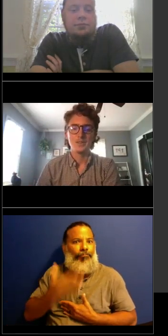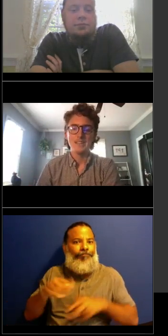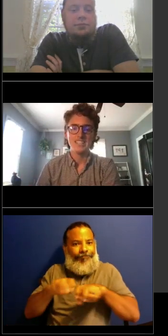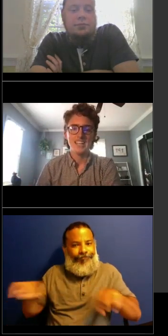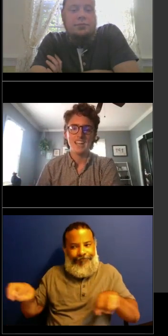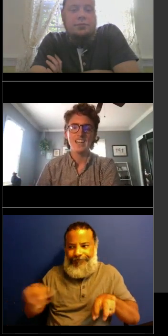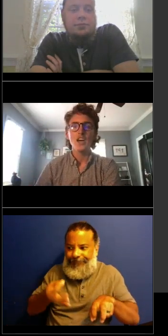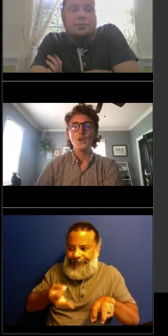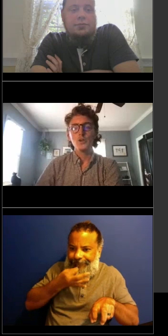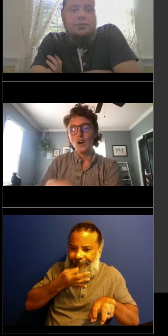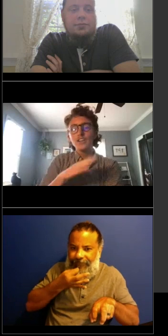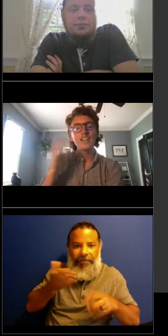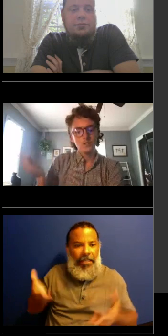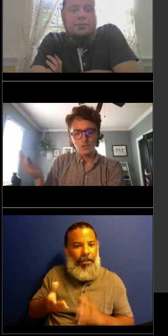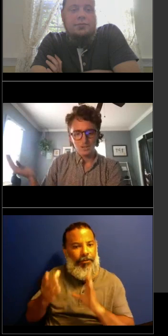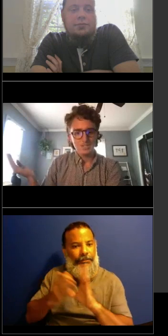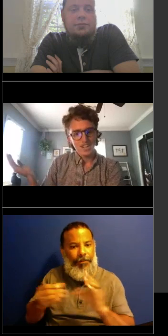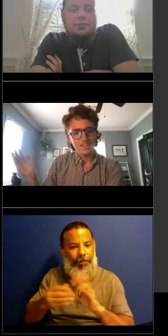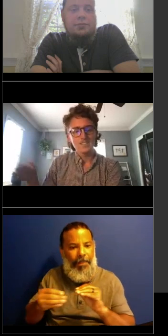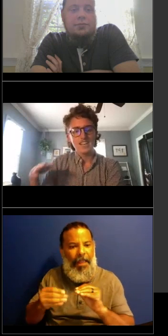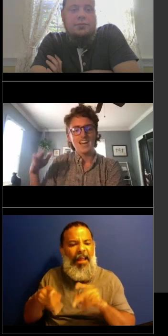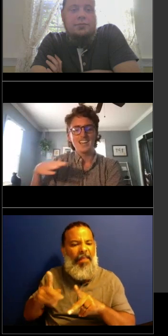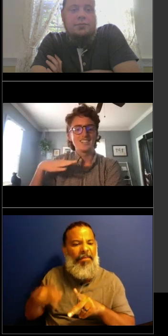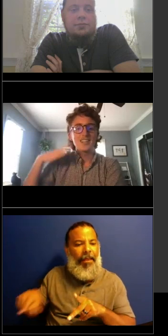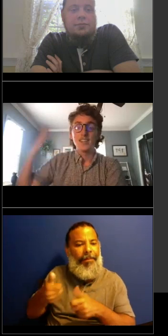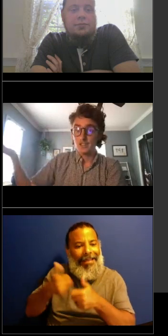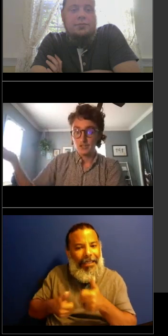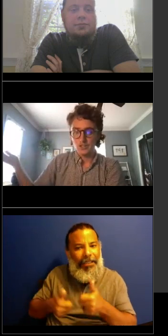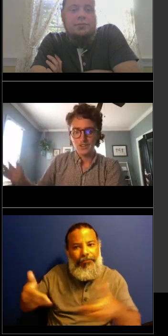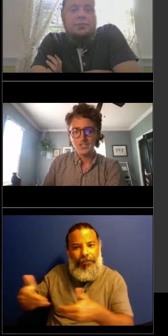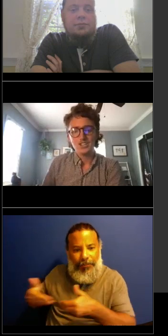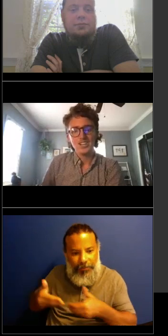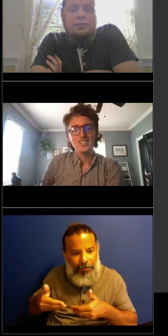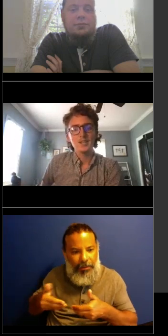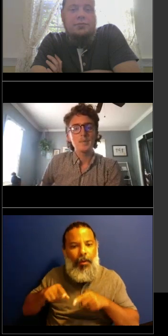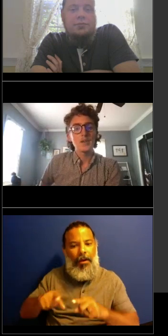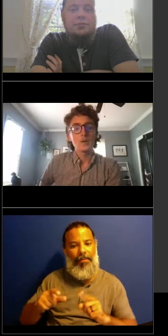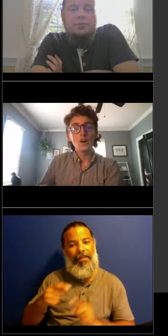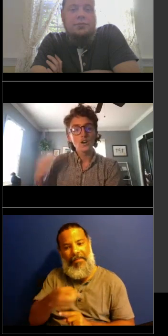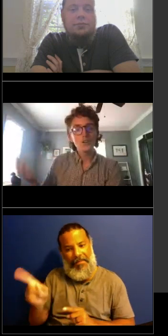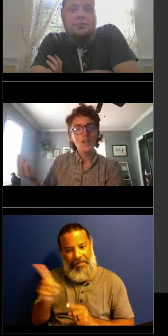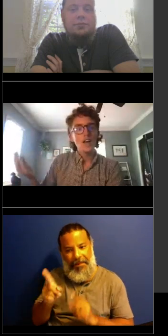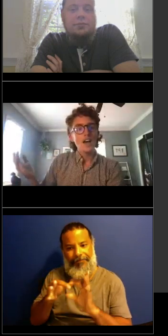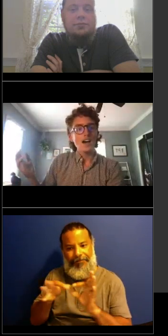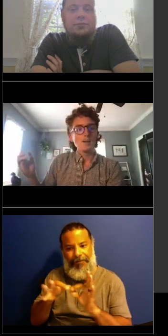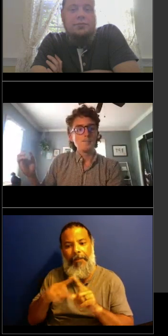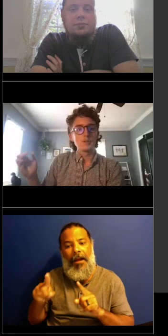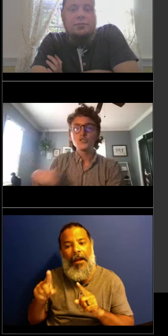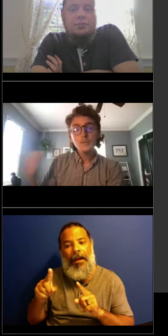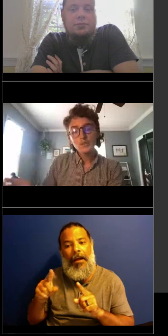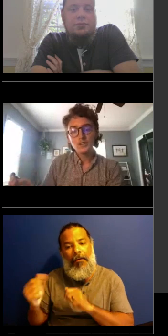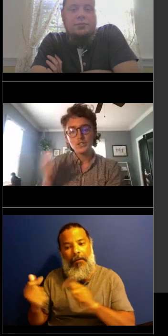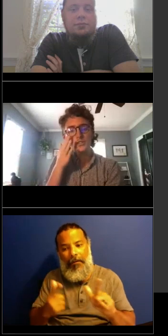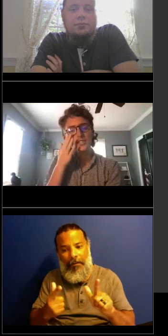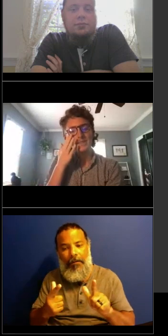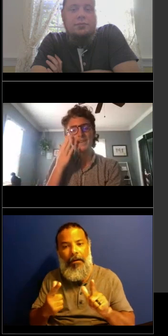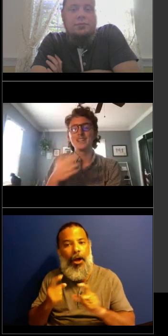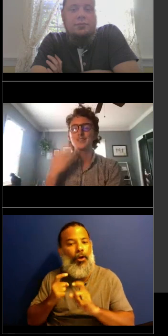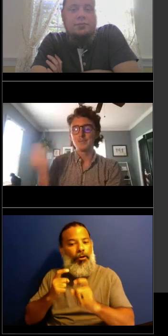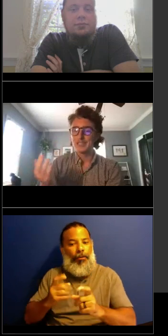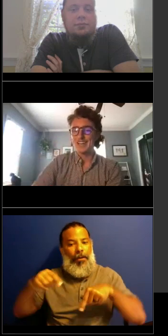here with me today, who I'll let introduce themselves as they start their sections, but they were all contributors